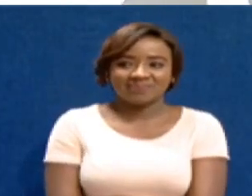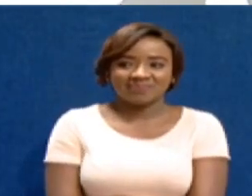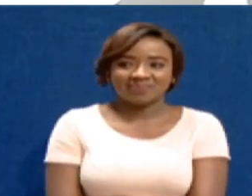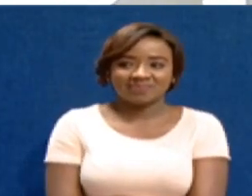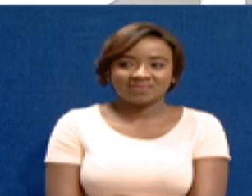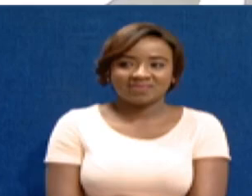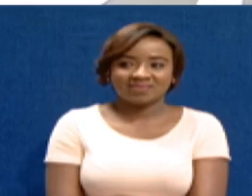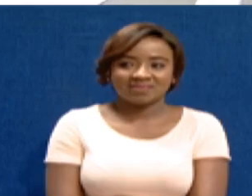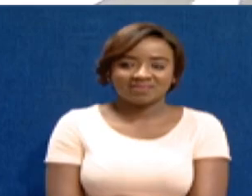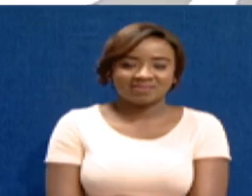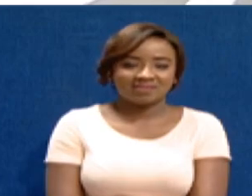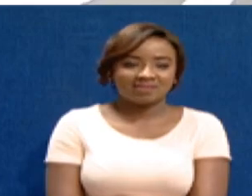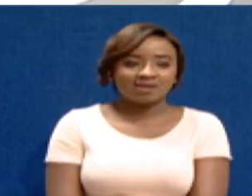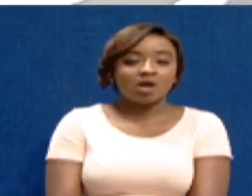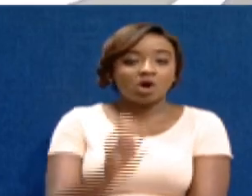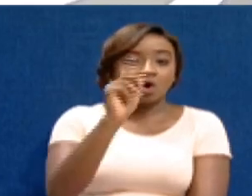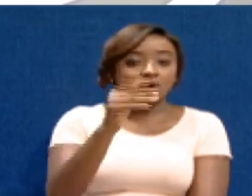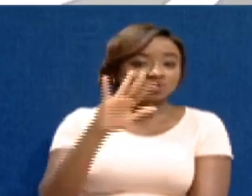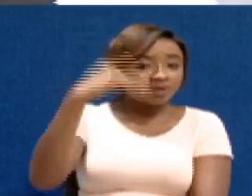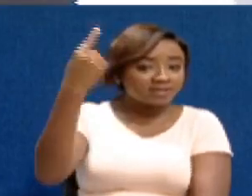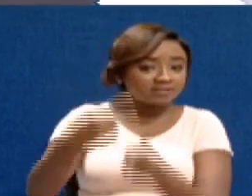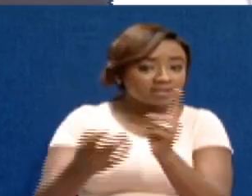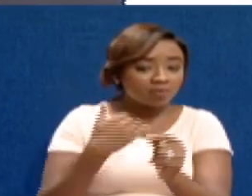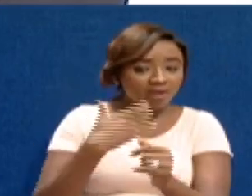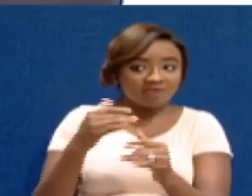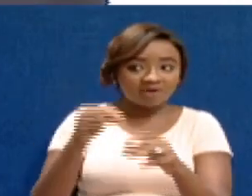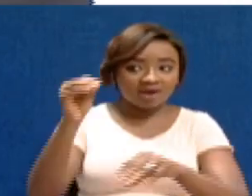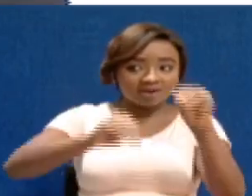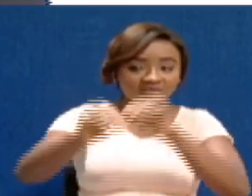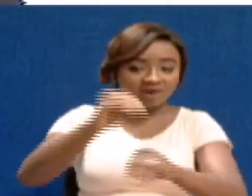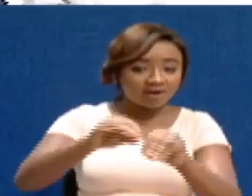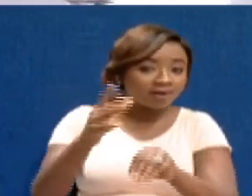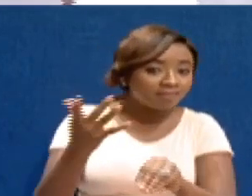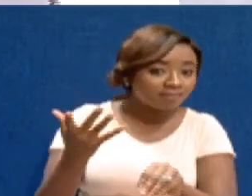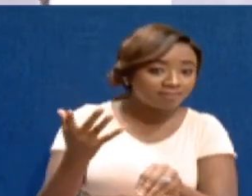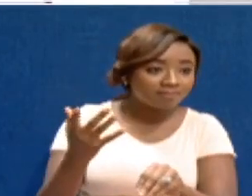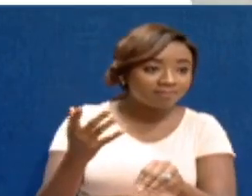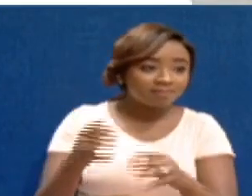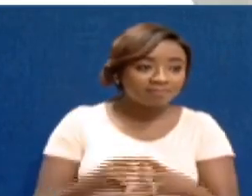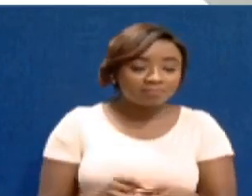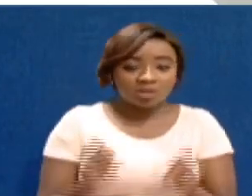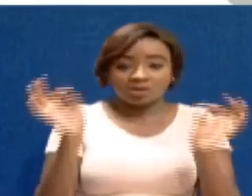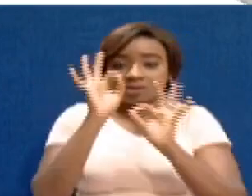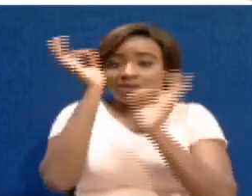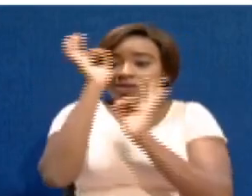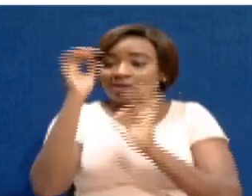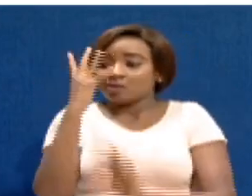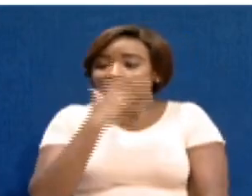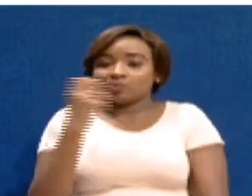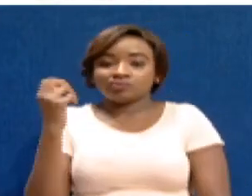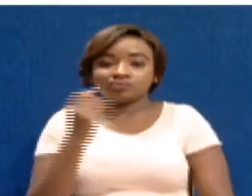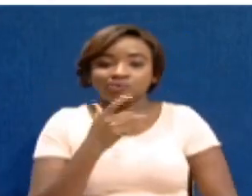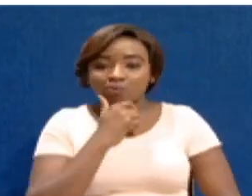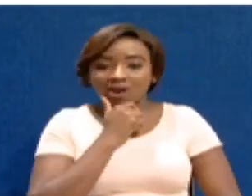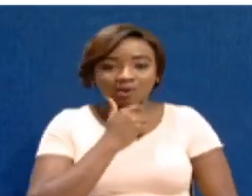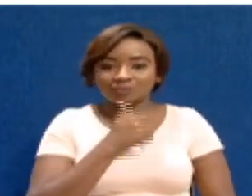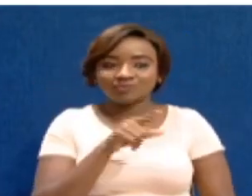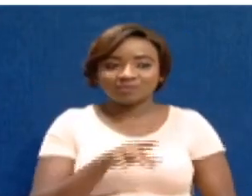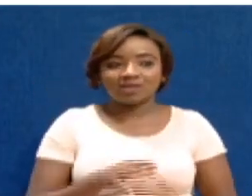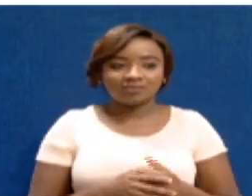serious questions for an advisory opinion. Kivutha Kibwana has done the same. So we are all entitled. Just the